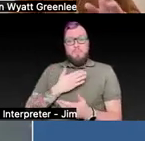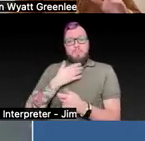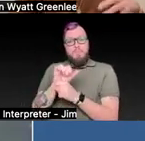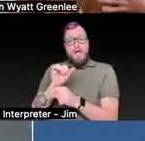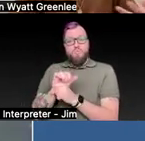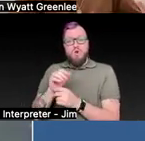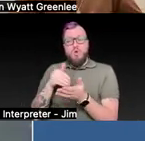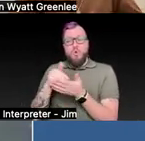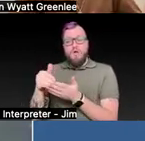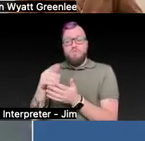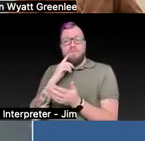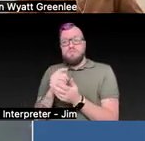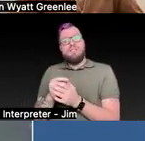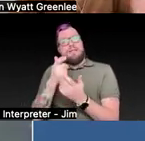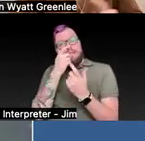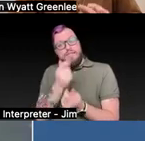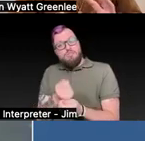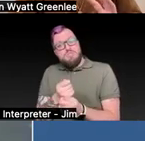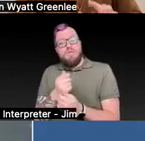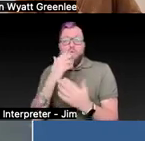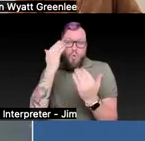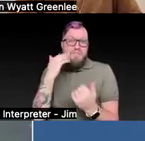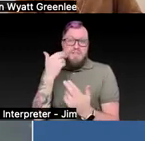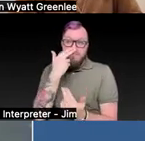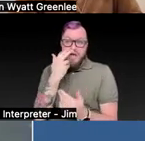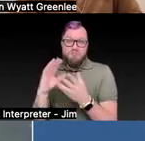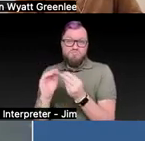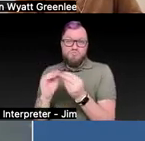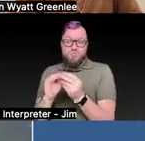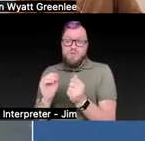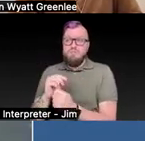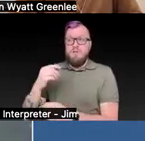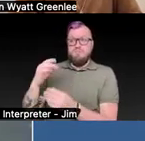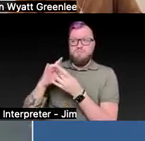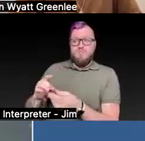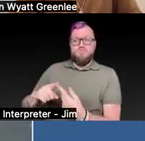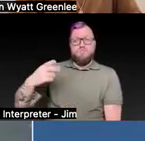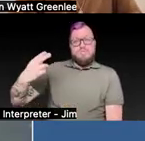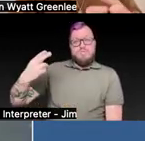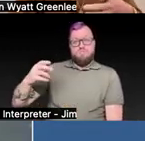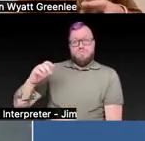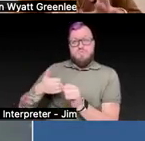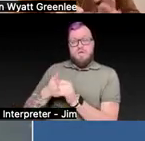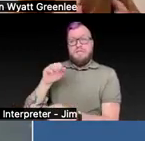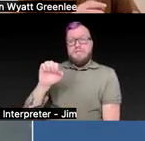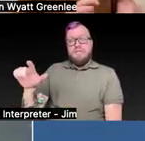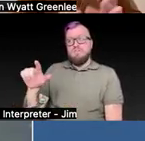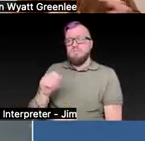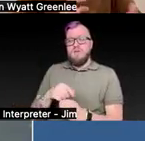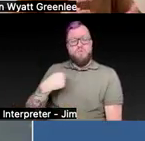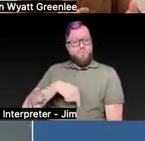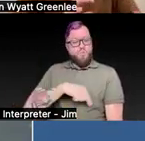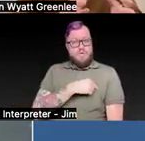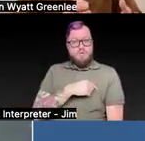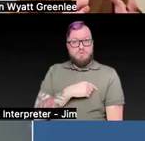telling interesting and hopefully funny stories about eels and eel history and the way that we as a people have had